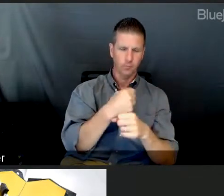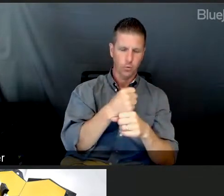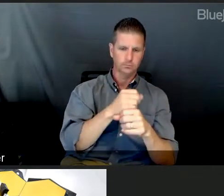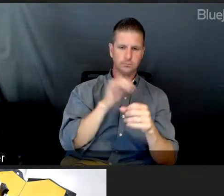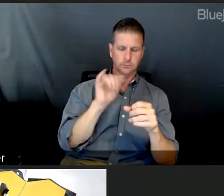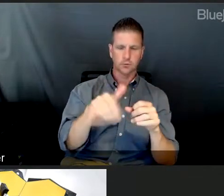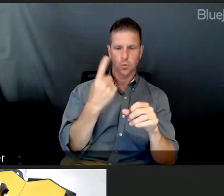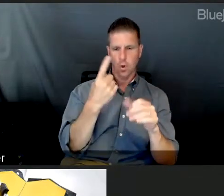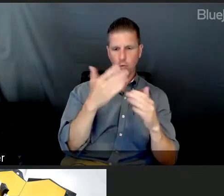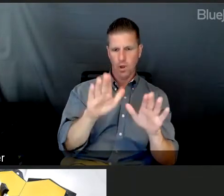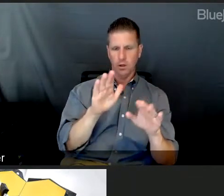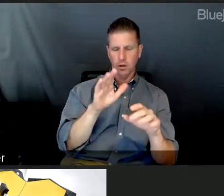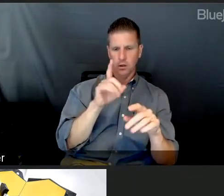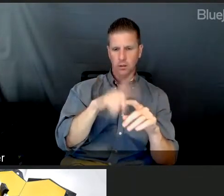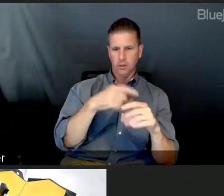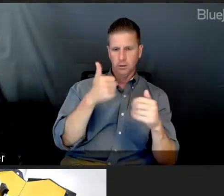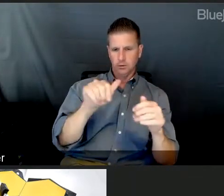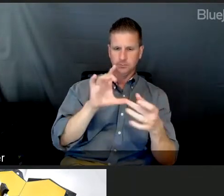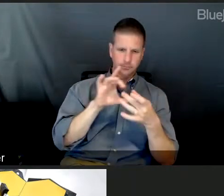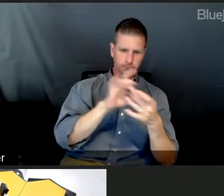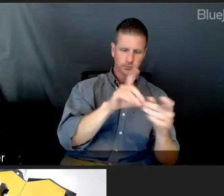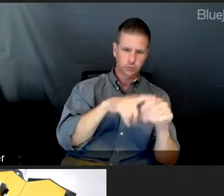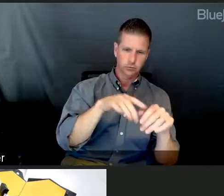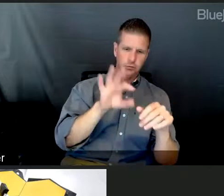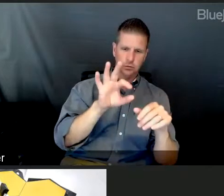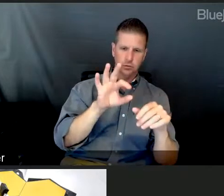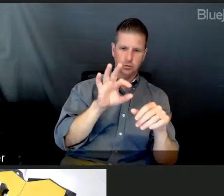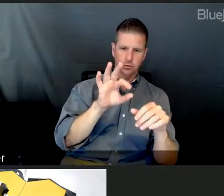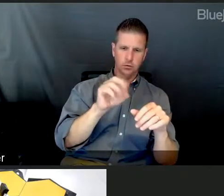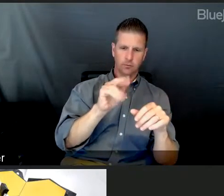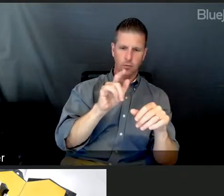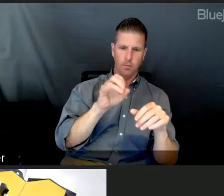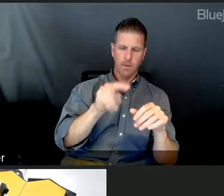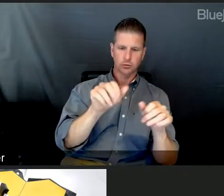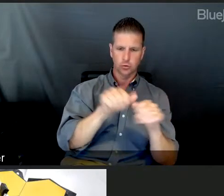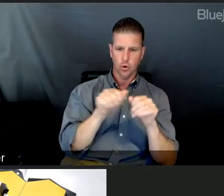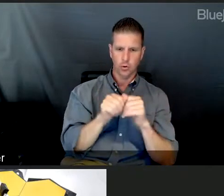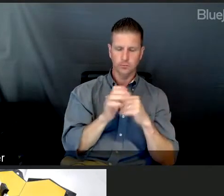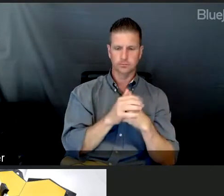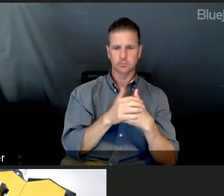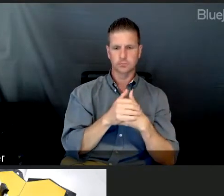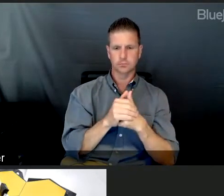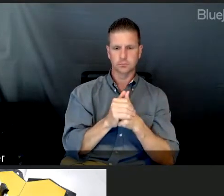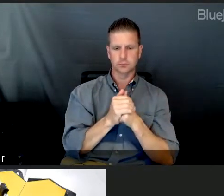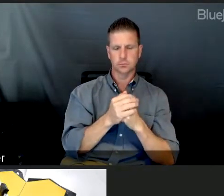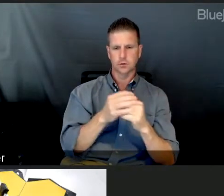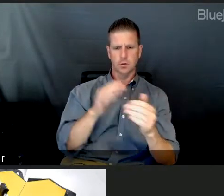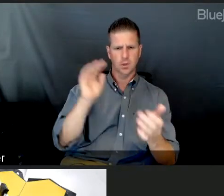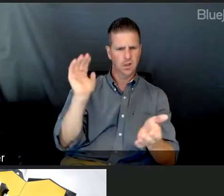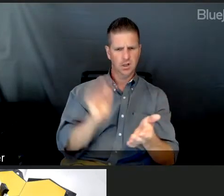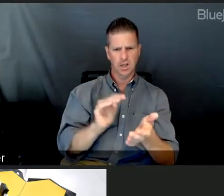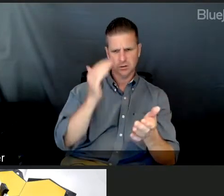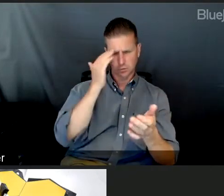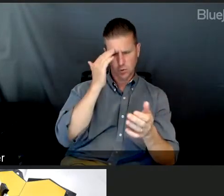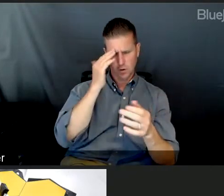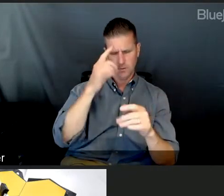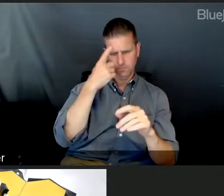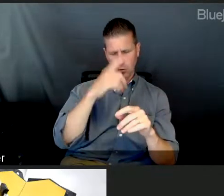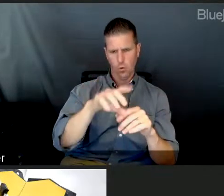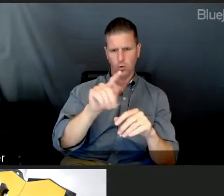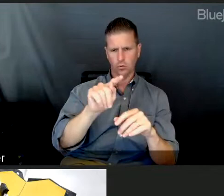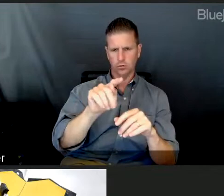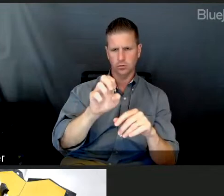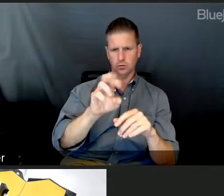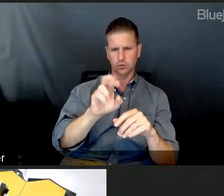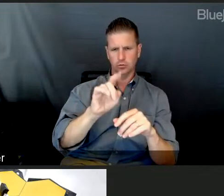one way to try to tie to formation location. I'm less aware for the terrestrial planets because, you